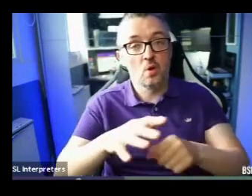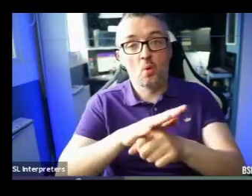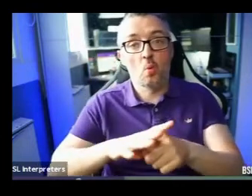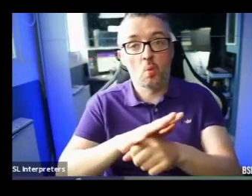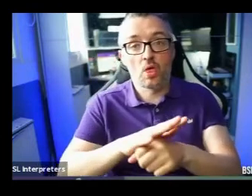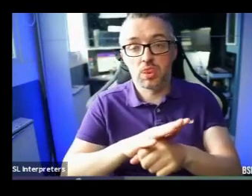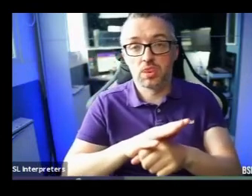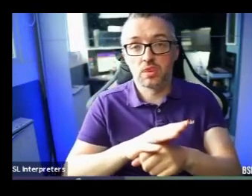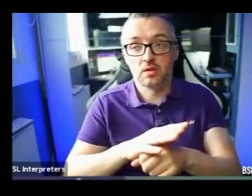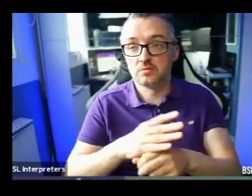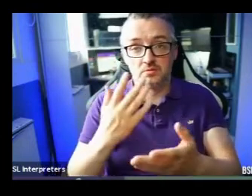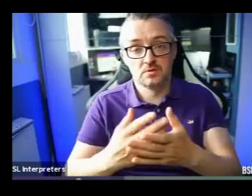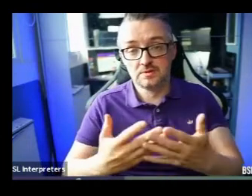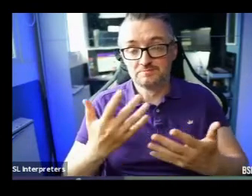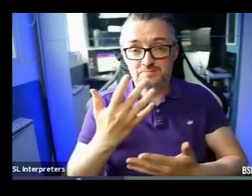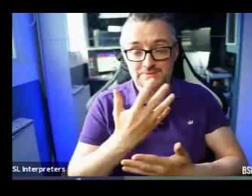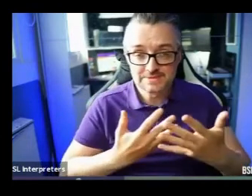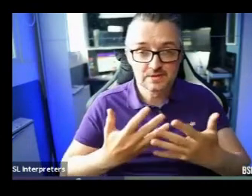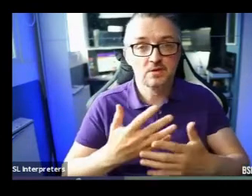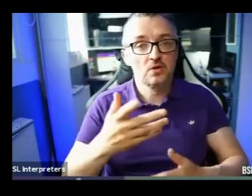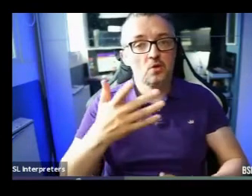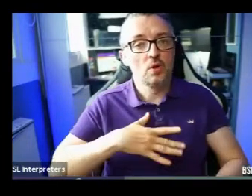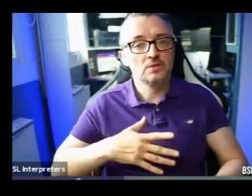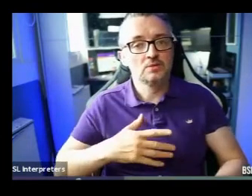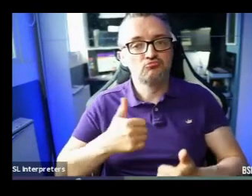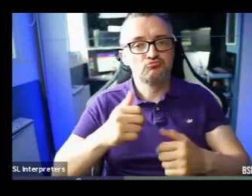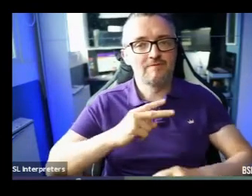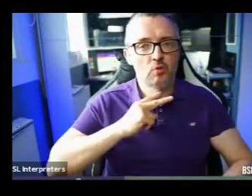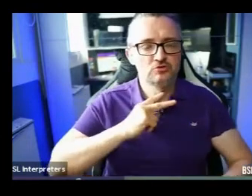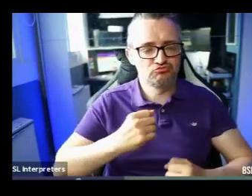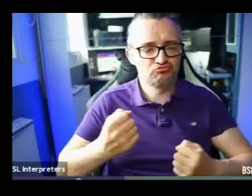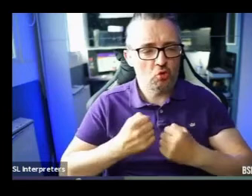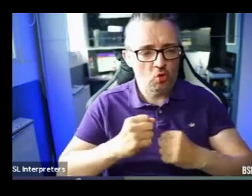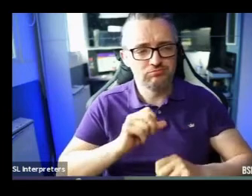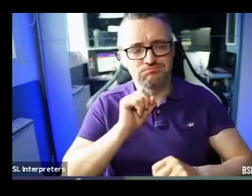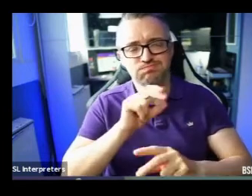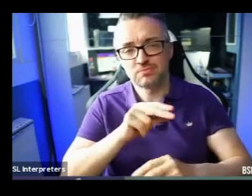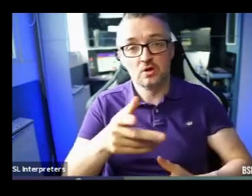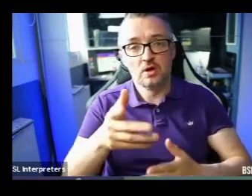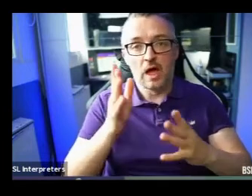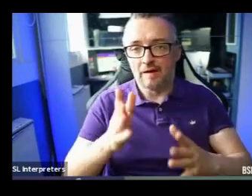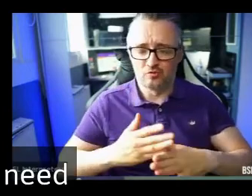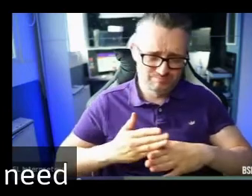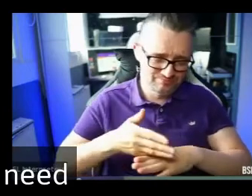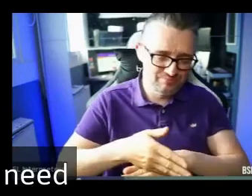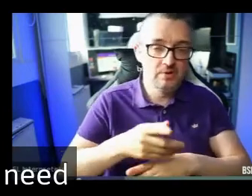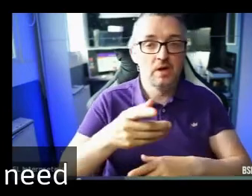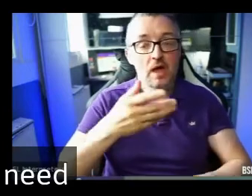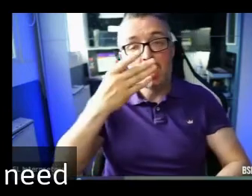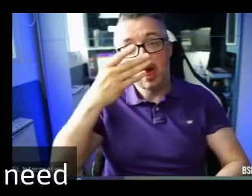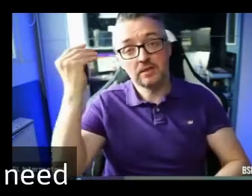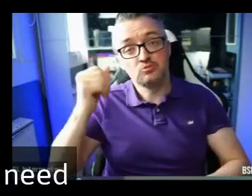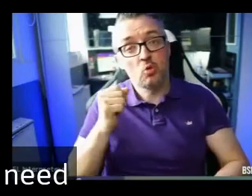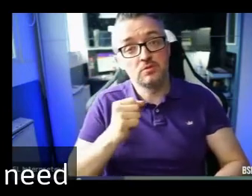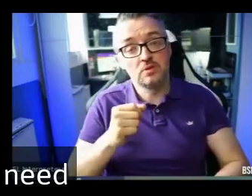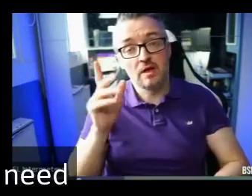localities are very busy places, and you have a proper voice, they have a strong influence. you have to work really hard. Alzheimer Scotland would